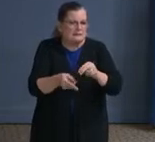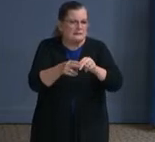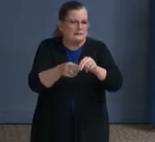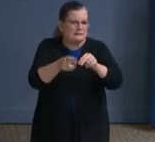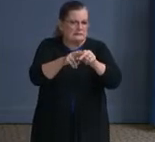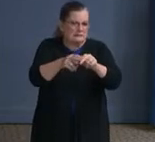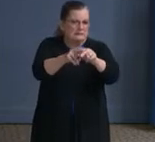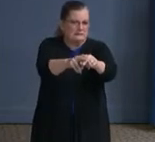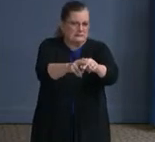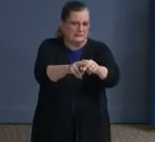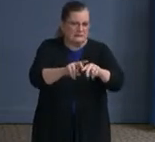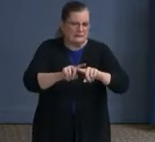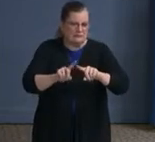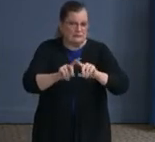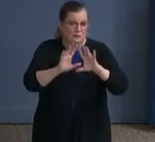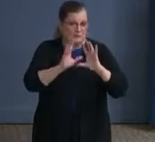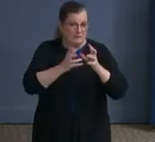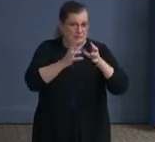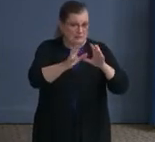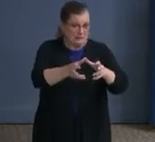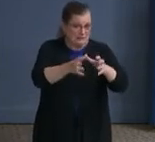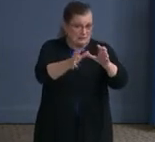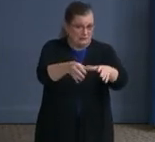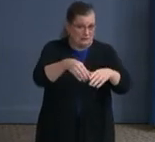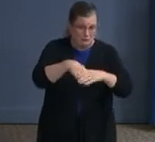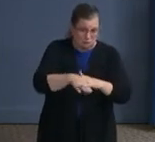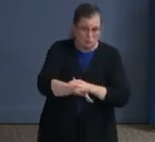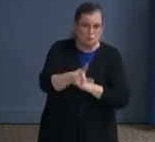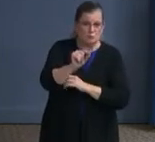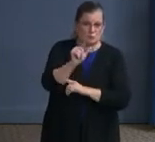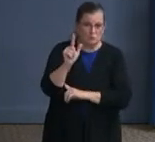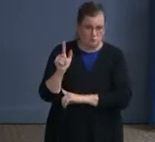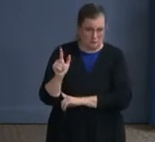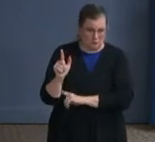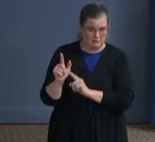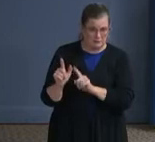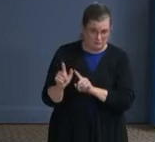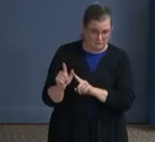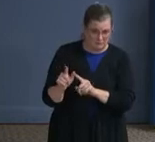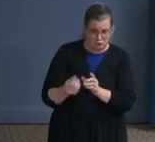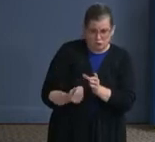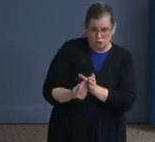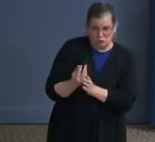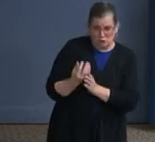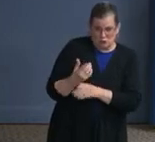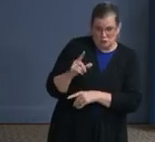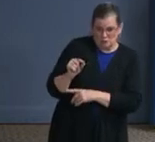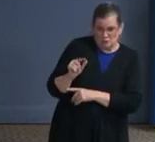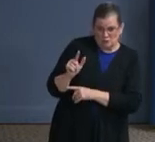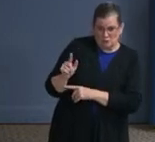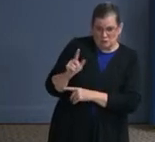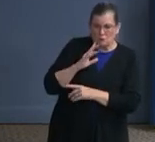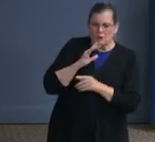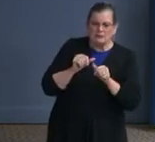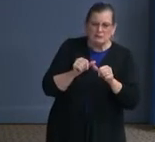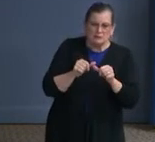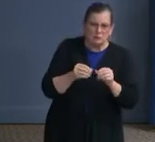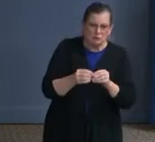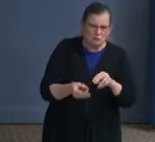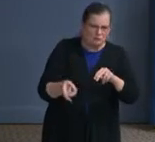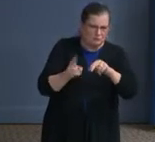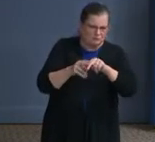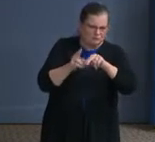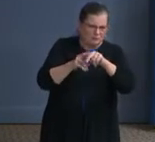we go into 2021. And then in the spring, we'll continue to expand as well. But basically, you